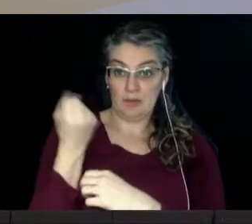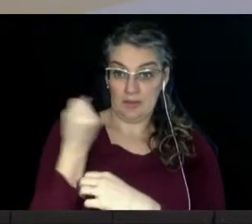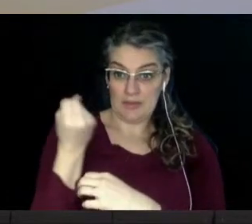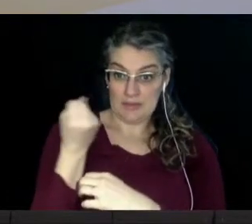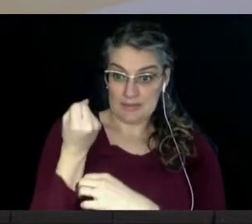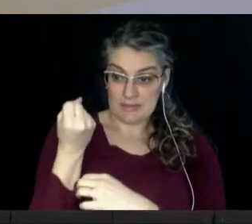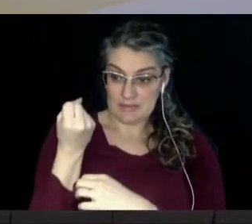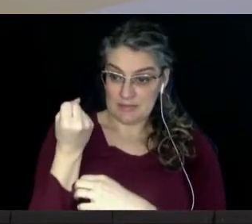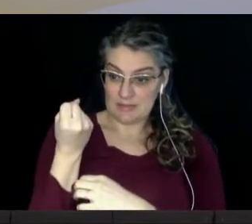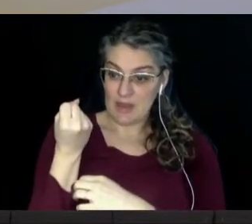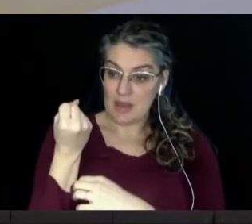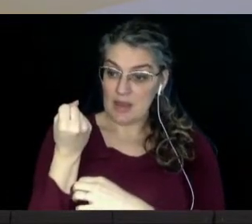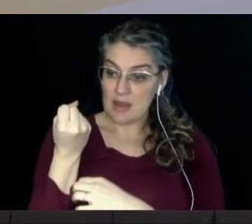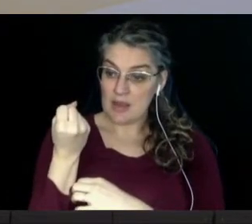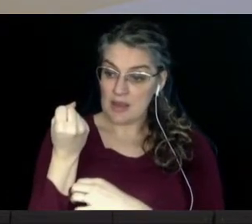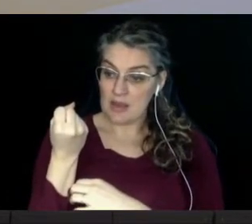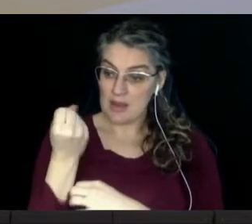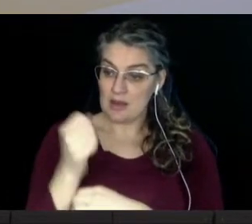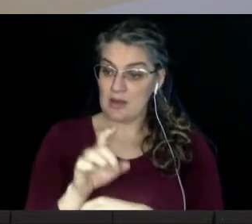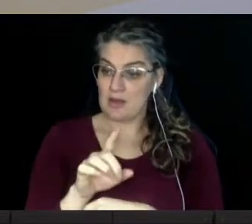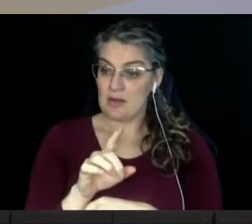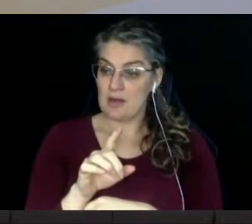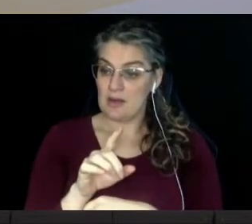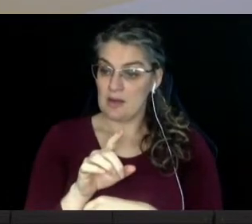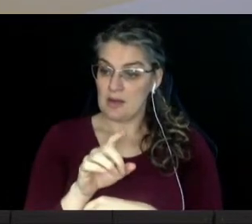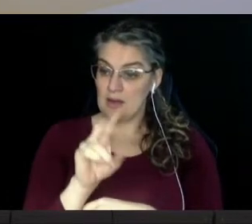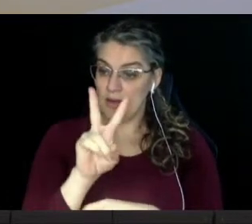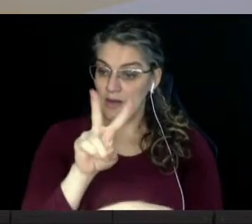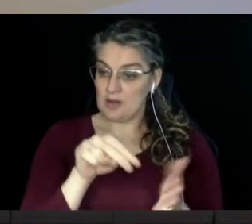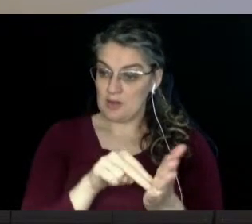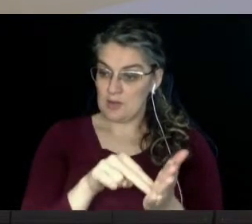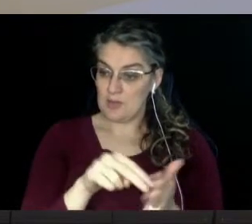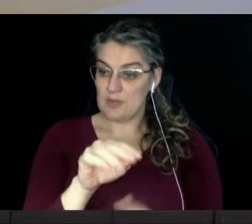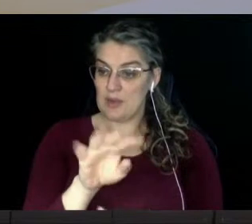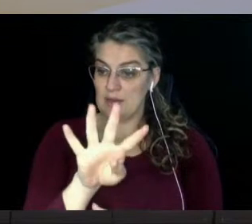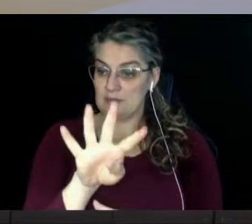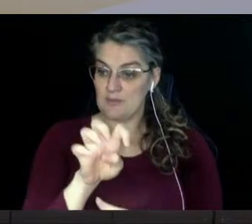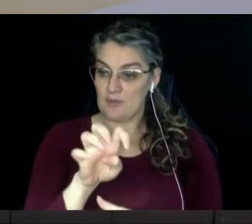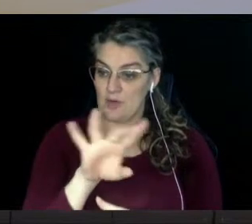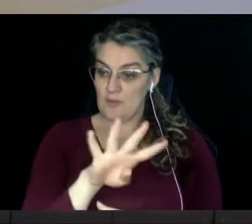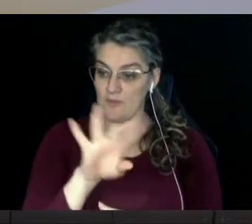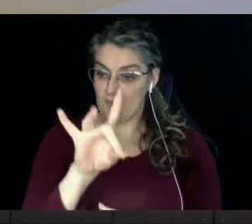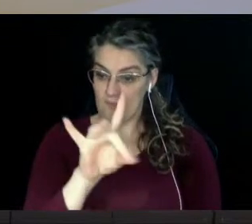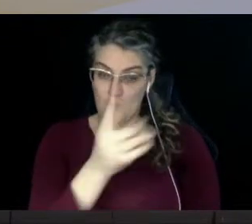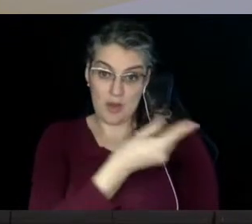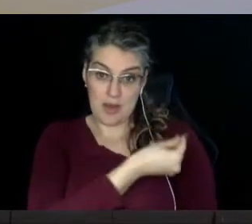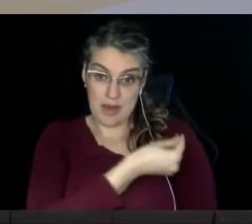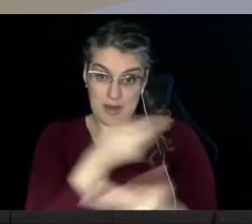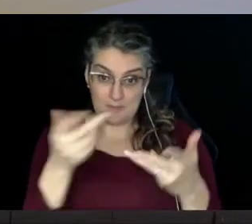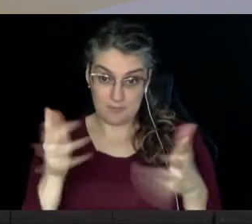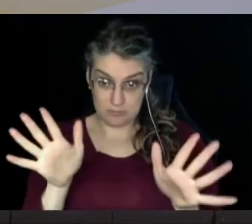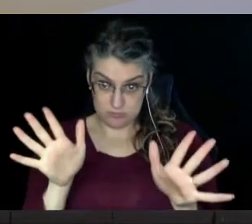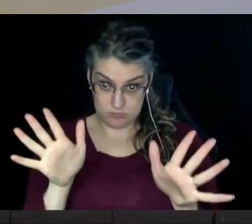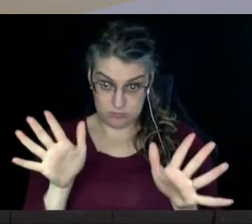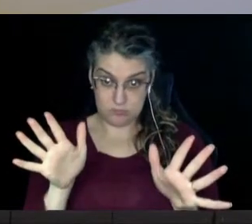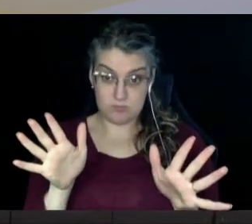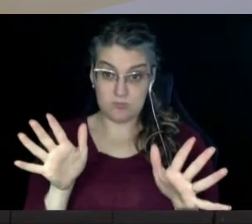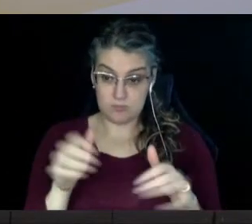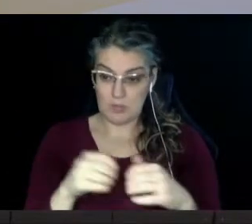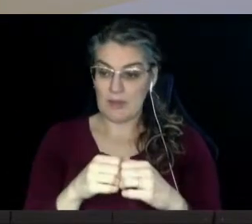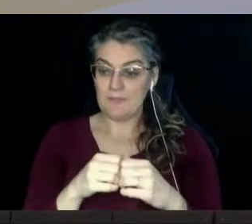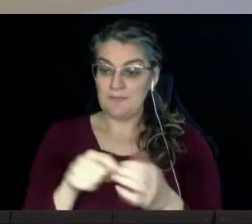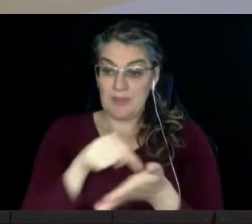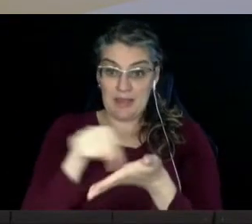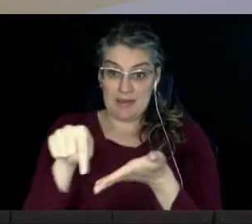27,448 doses of vaccine were administered to Islanders. This week will be our largest week yet in terms of administering